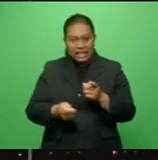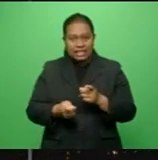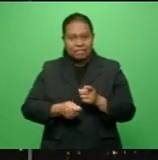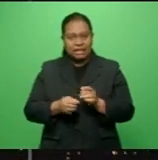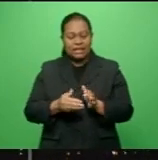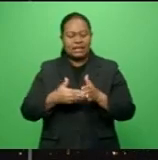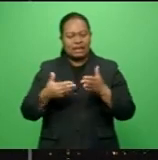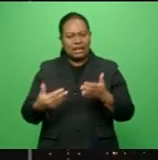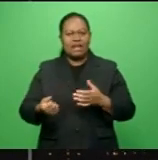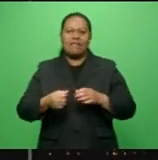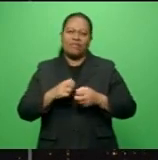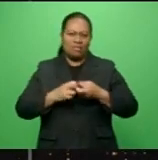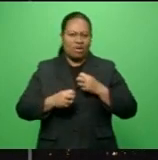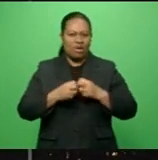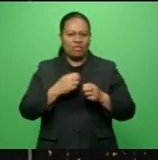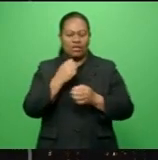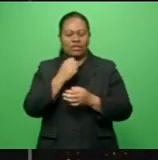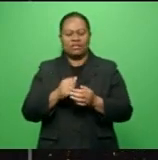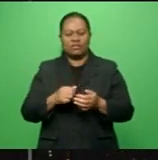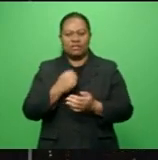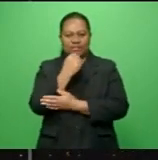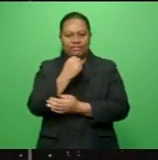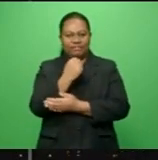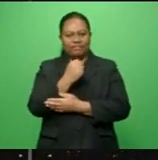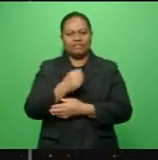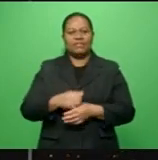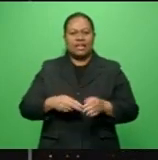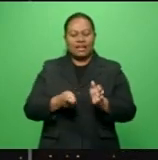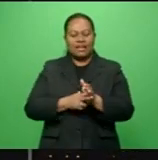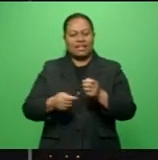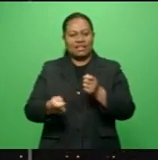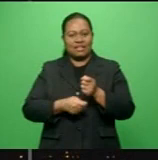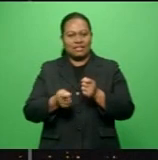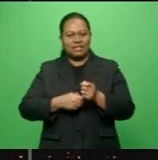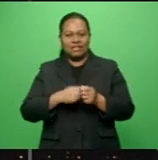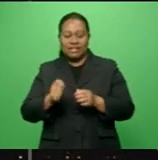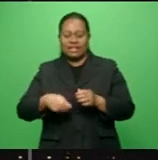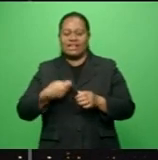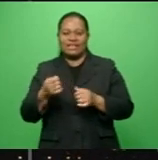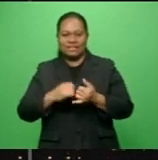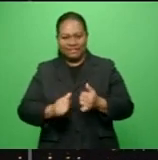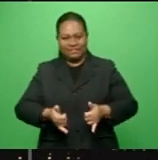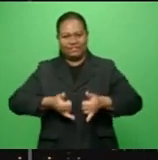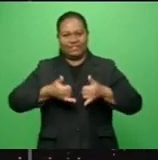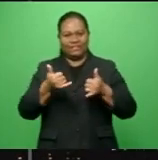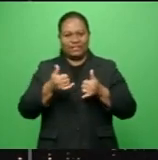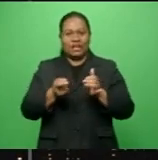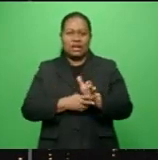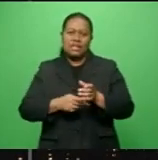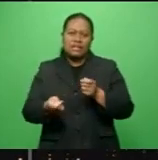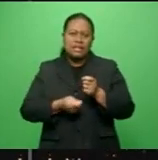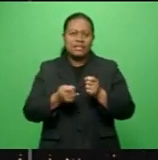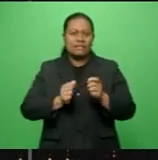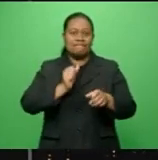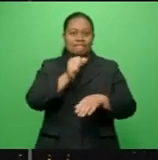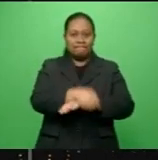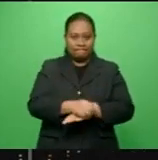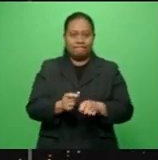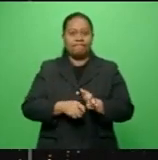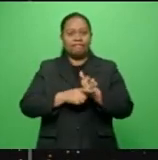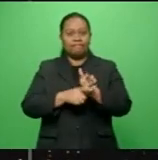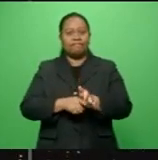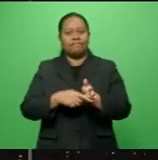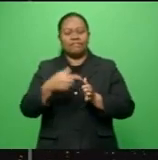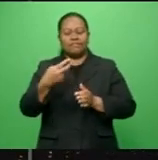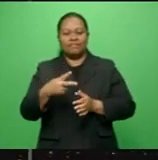area the Naita Siri rugby side will be looking to improve before their next Skipper Cup match. The Highlanders yesterday beat Lautoka